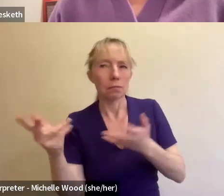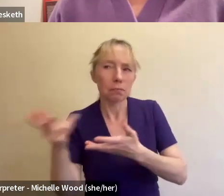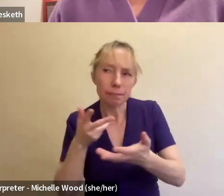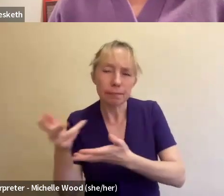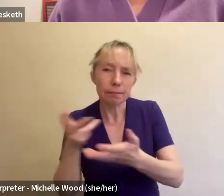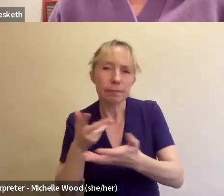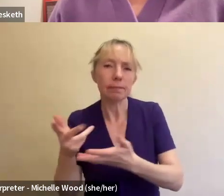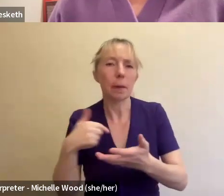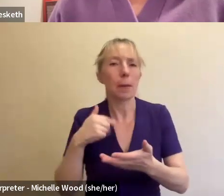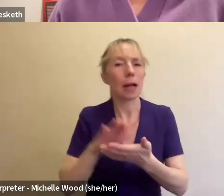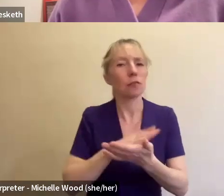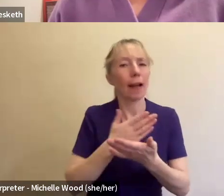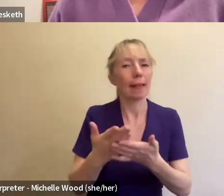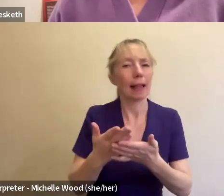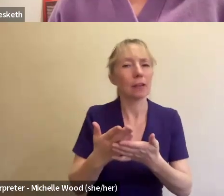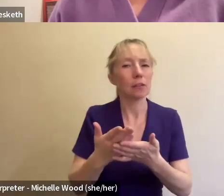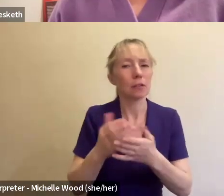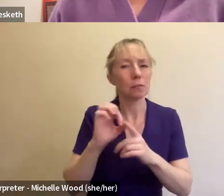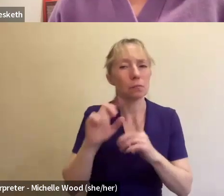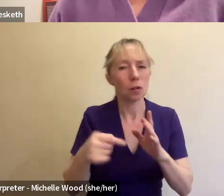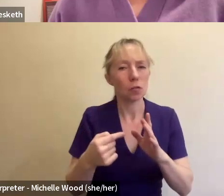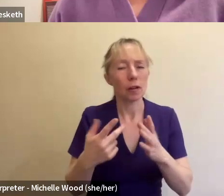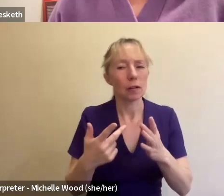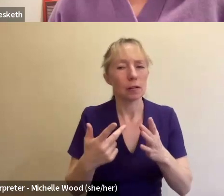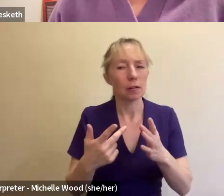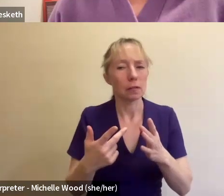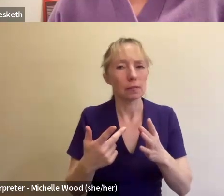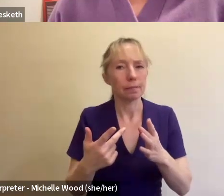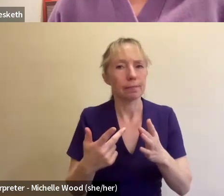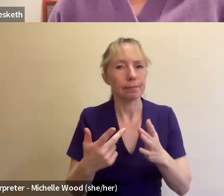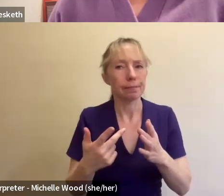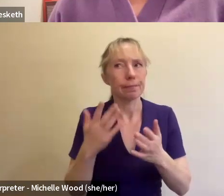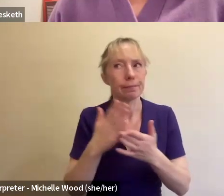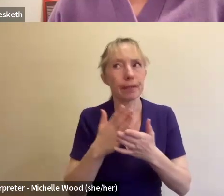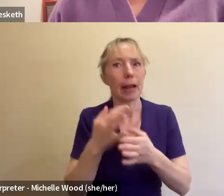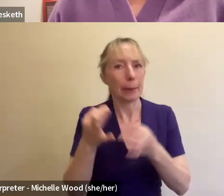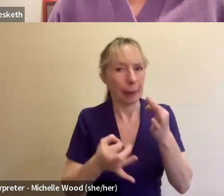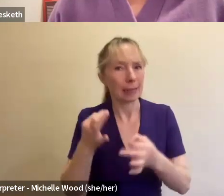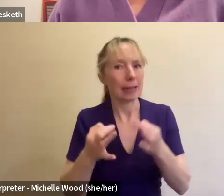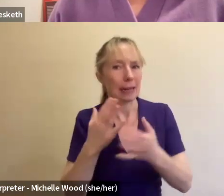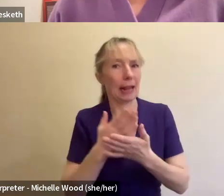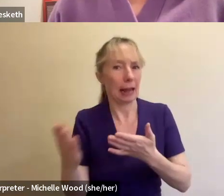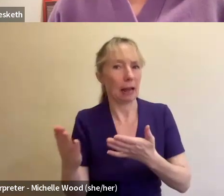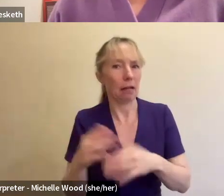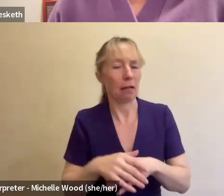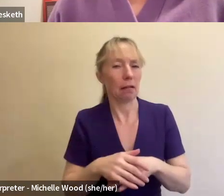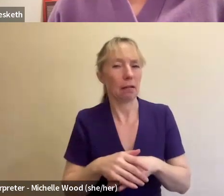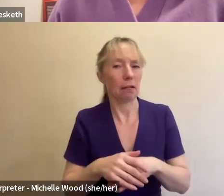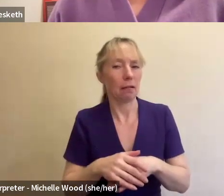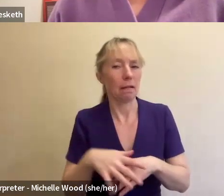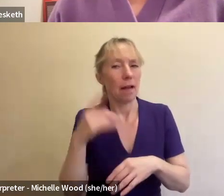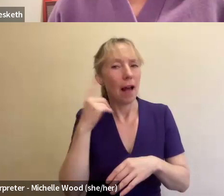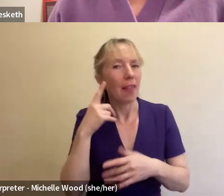my translation projects, it's well defined, it's politically well defined. And I think I'm also attracted to